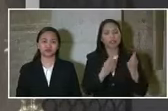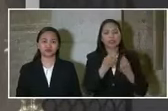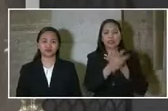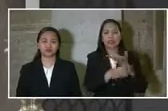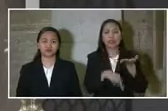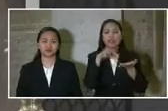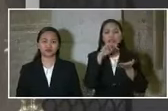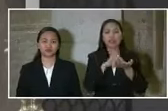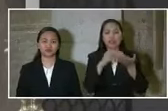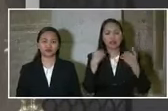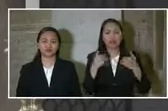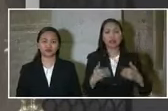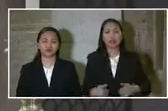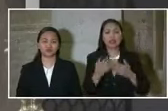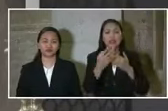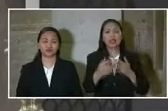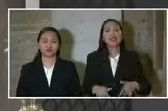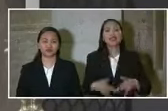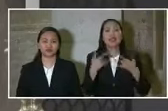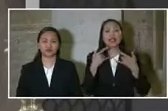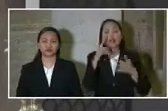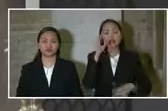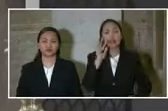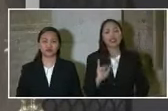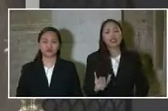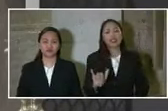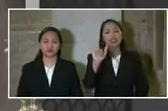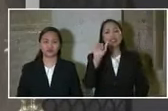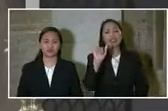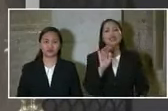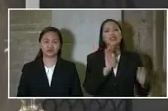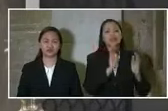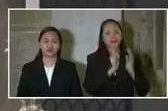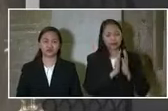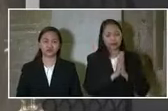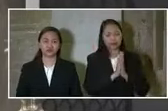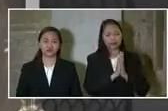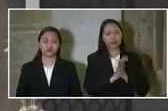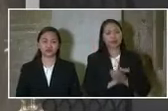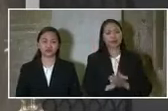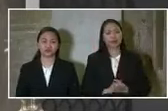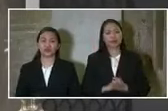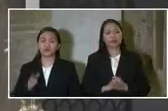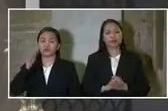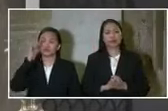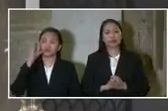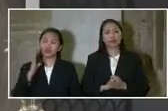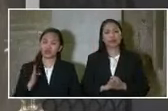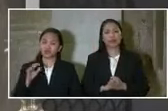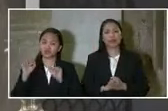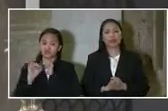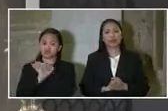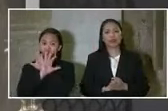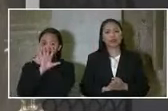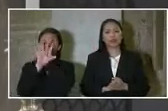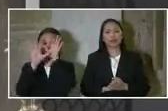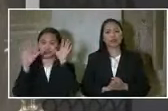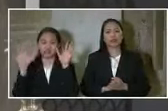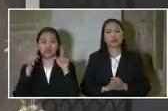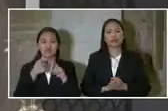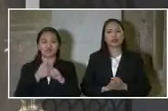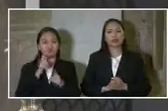the body, and life everlasting. Amen. God is light.